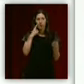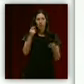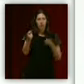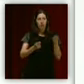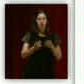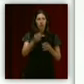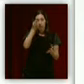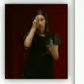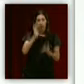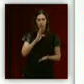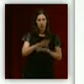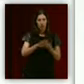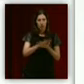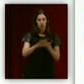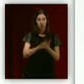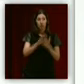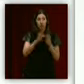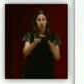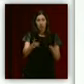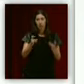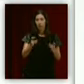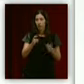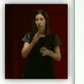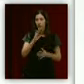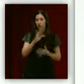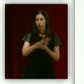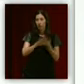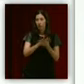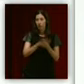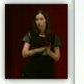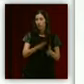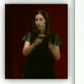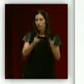that can handle this data.